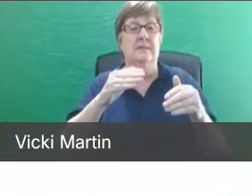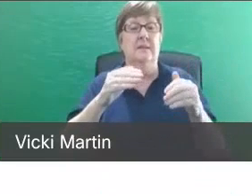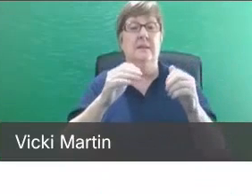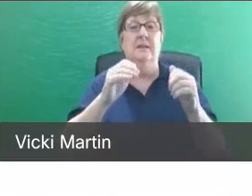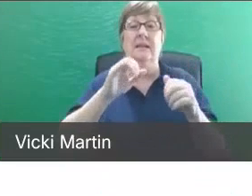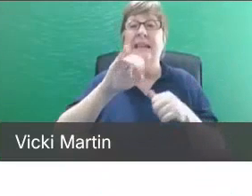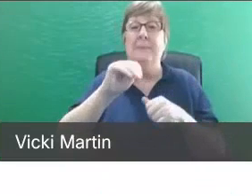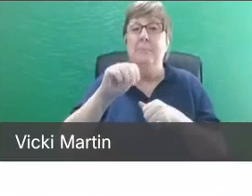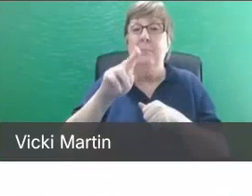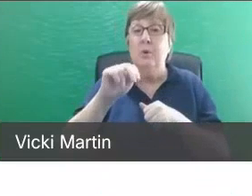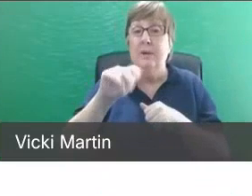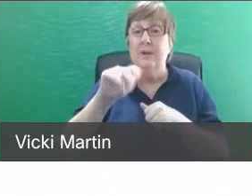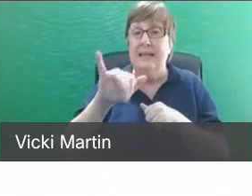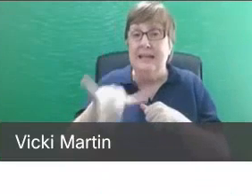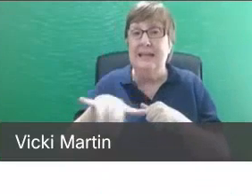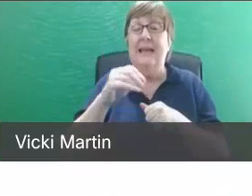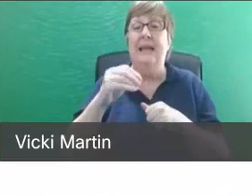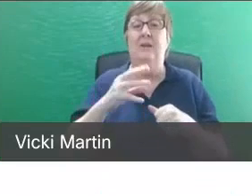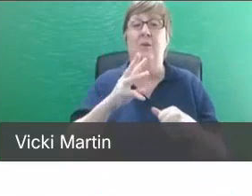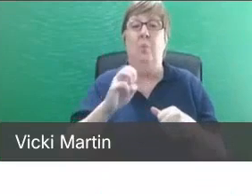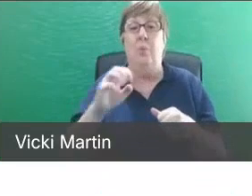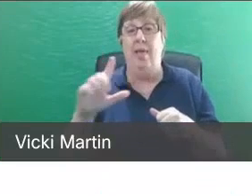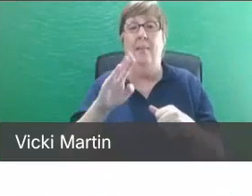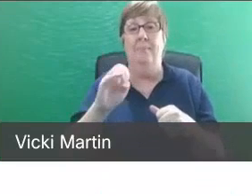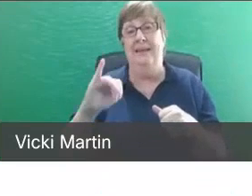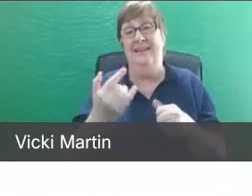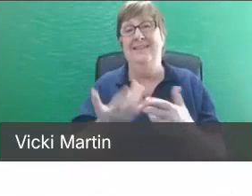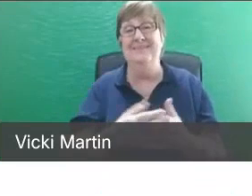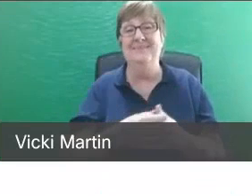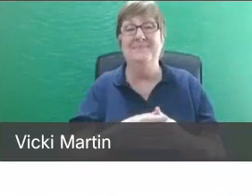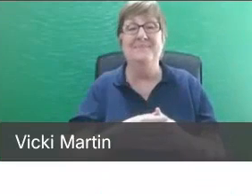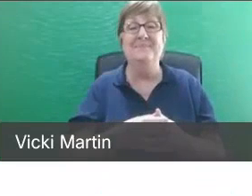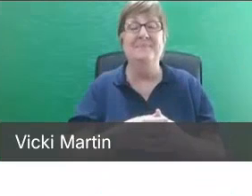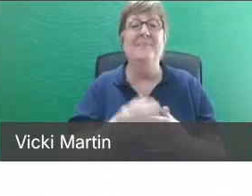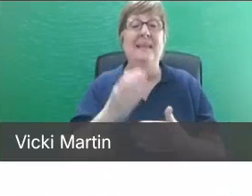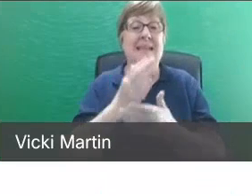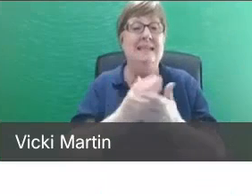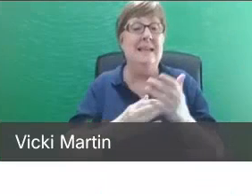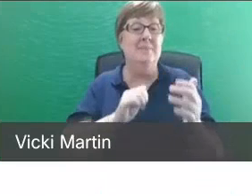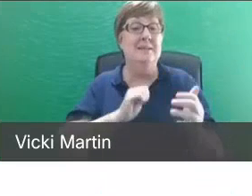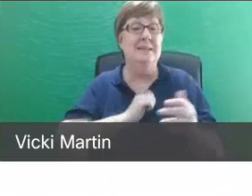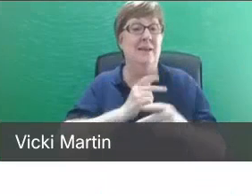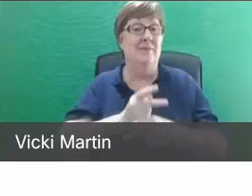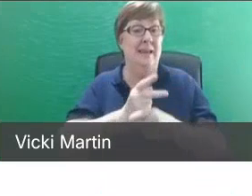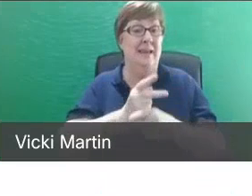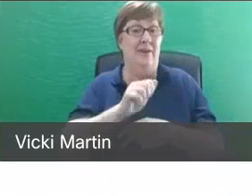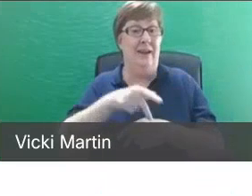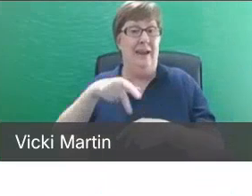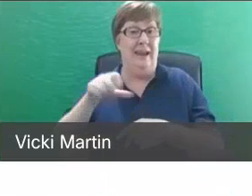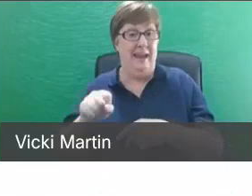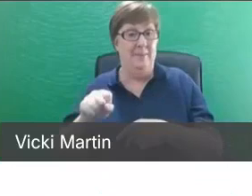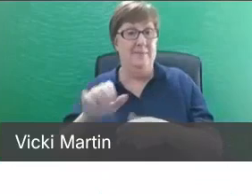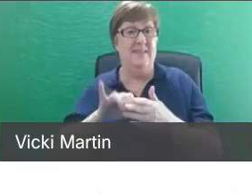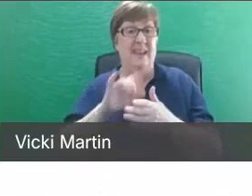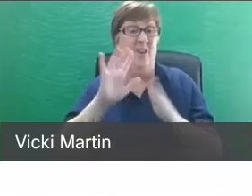So here are a few resources I like to share with my students. Self-care apps, they are really, really great